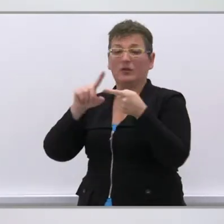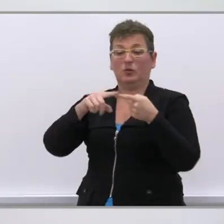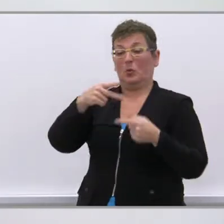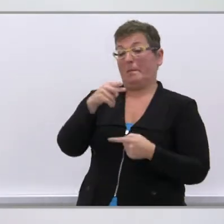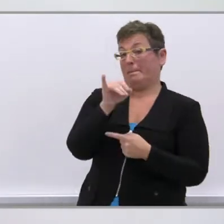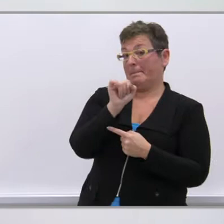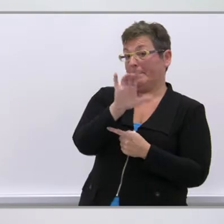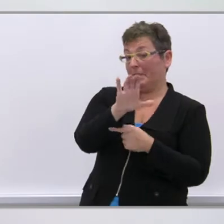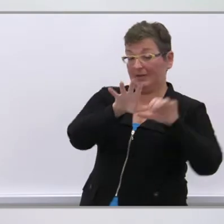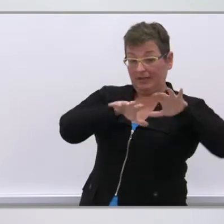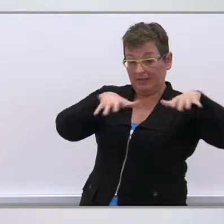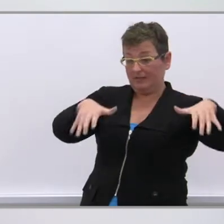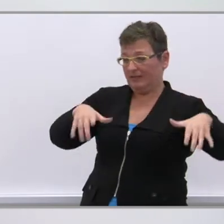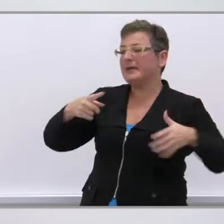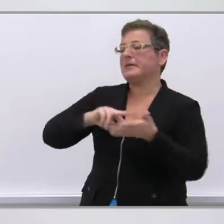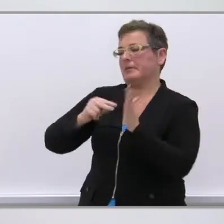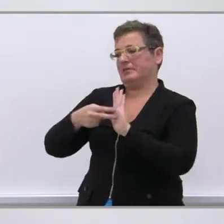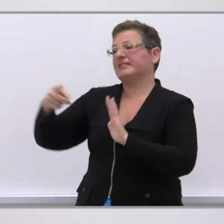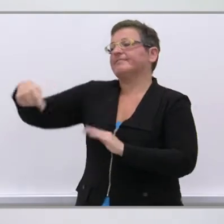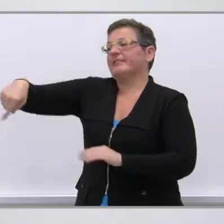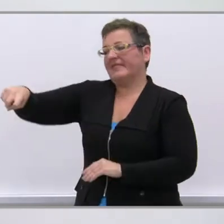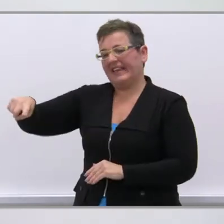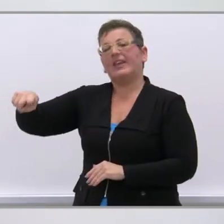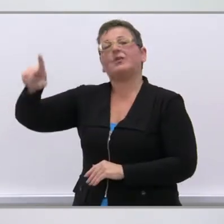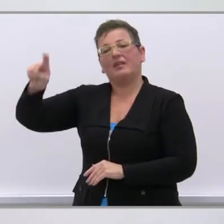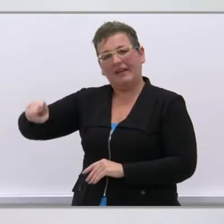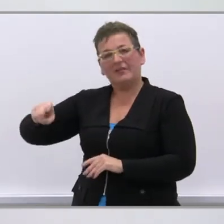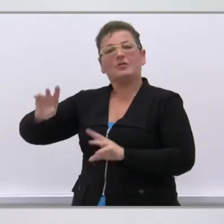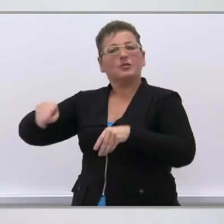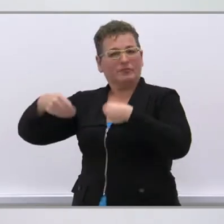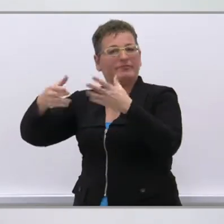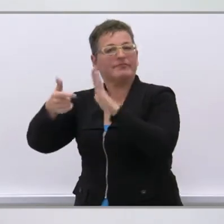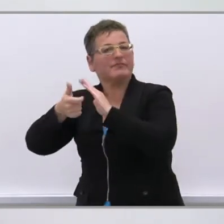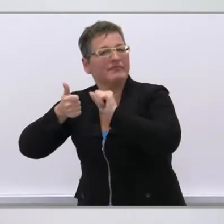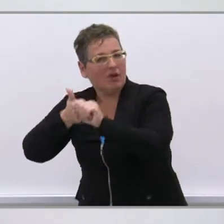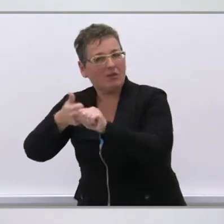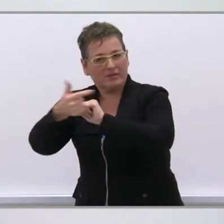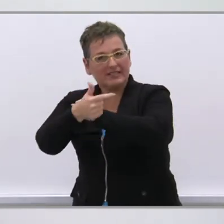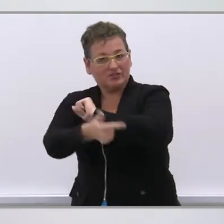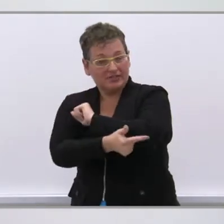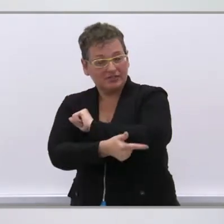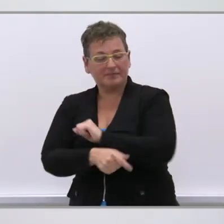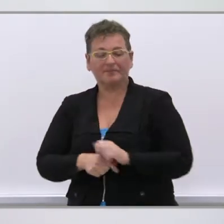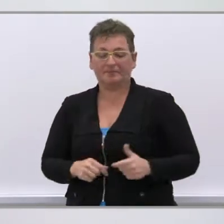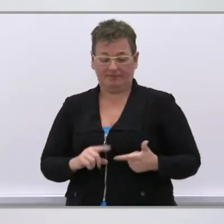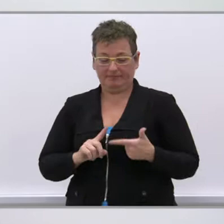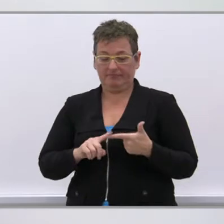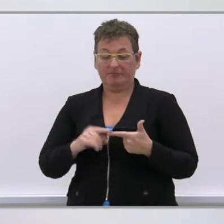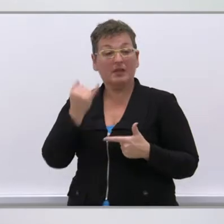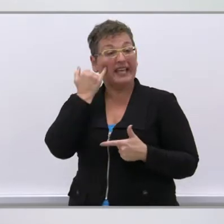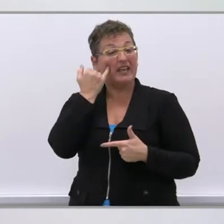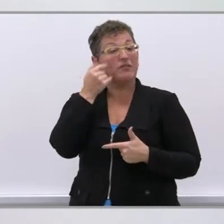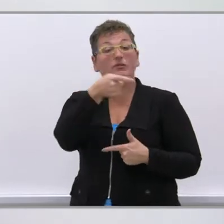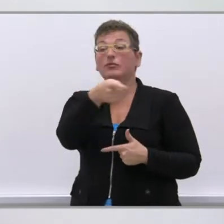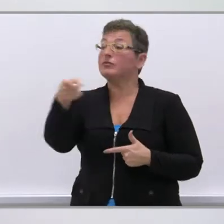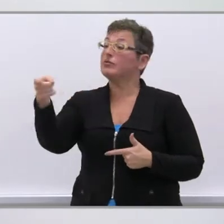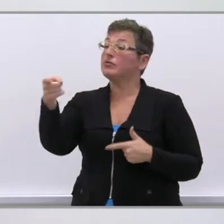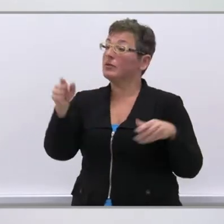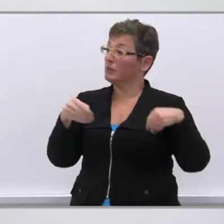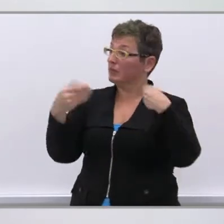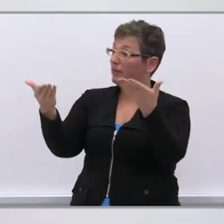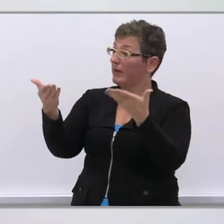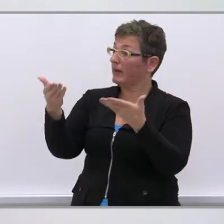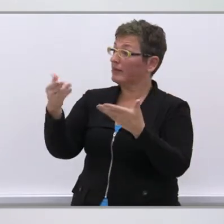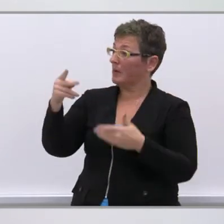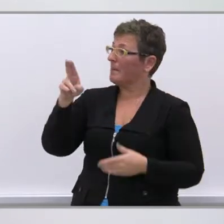have to obey this legislation. If you provide public transportation, you need